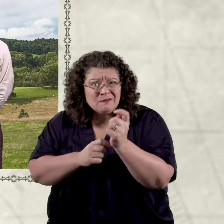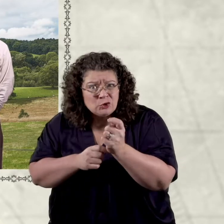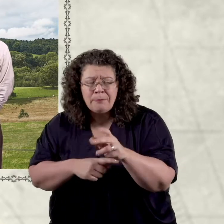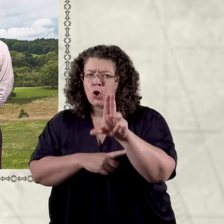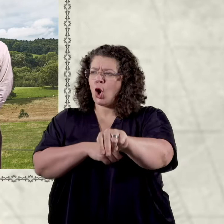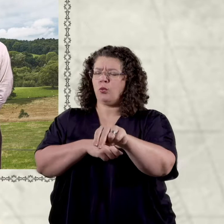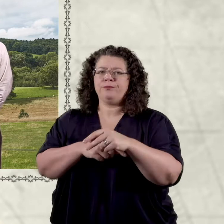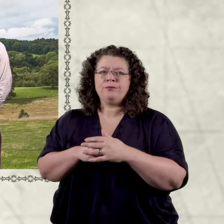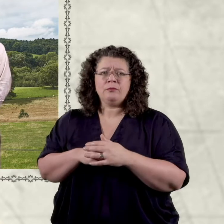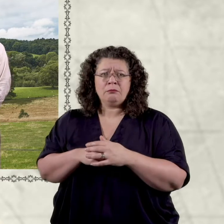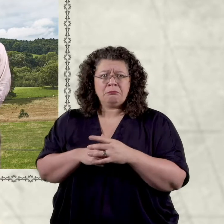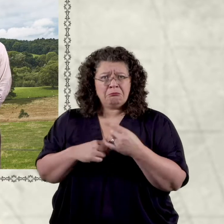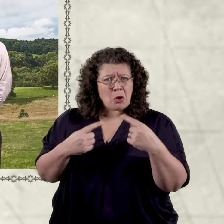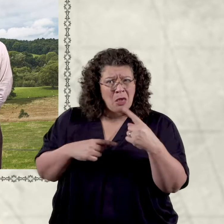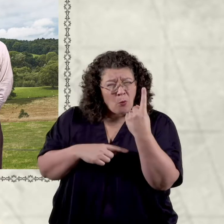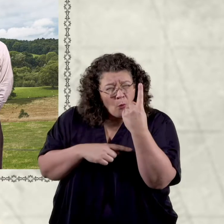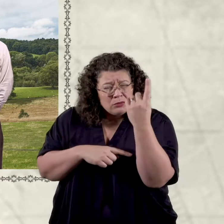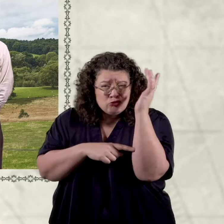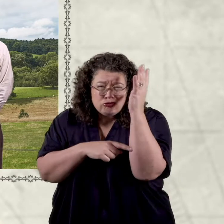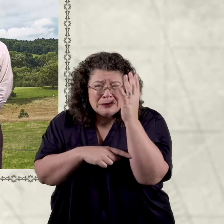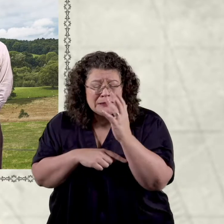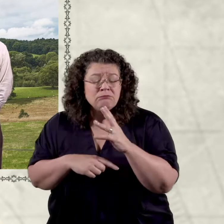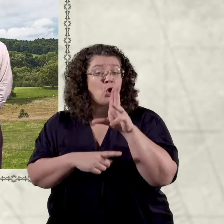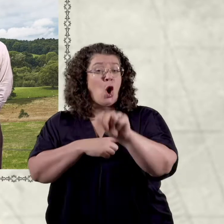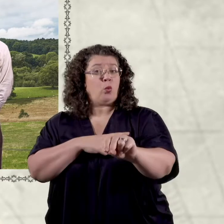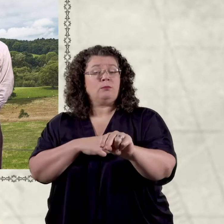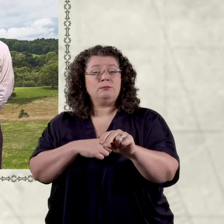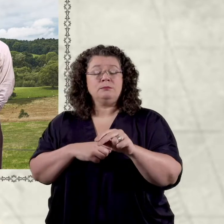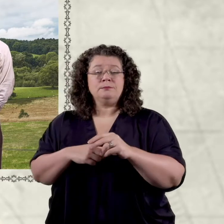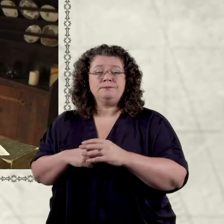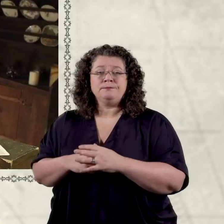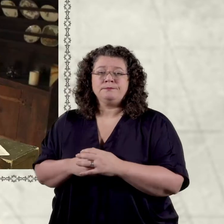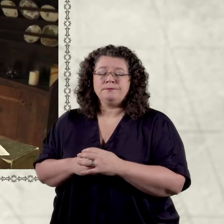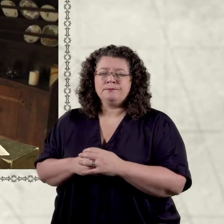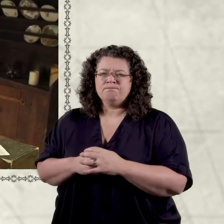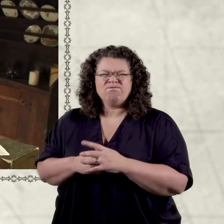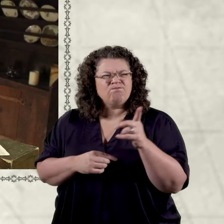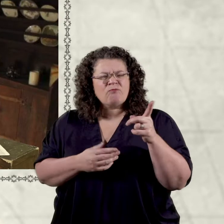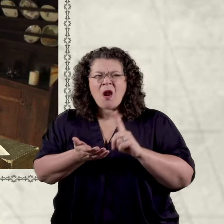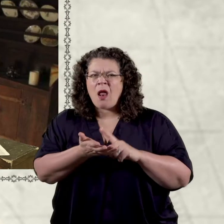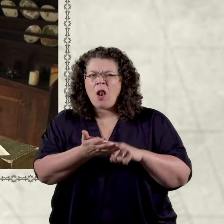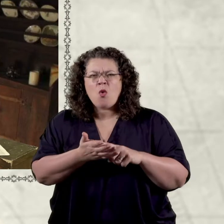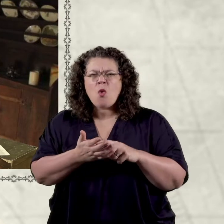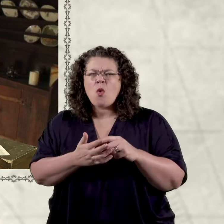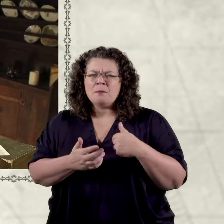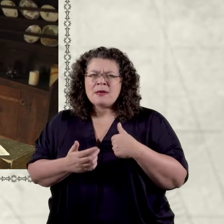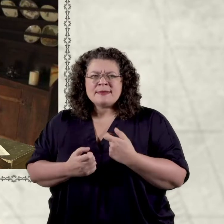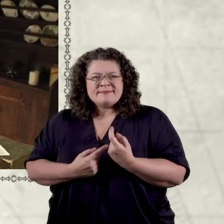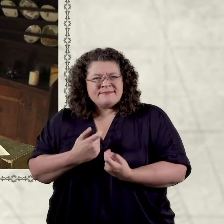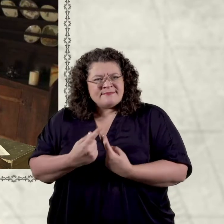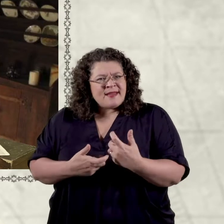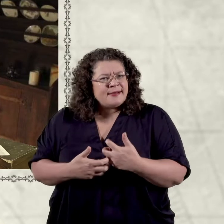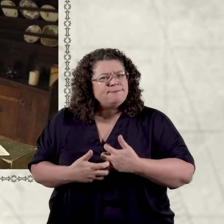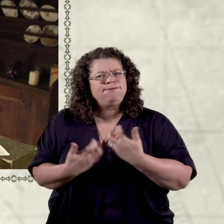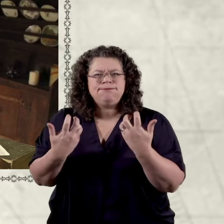No. And I'm not allowed to cut down just one tree? No. These landlords make me very, very